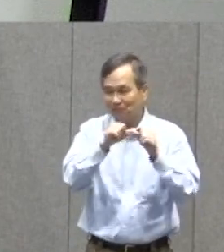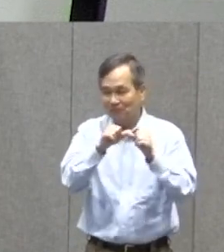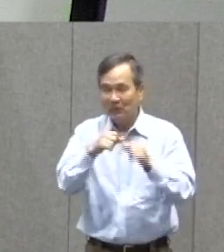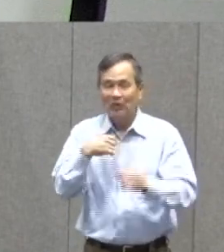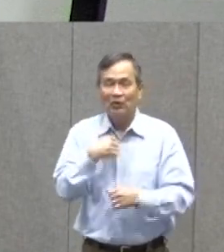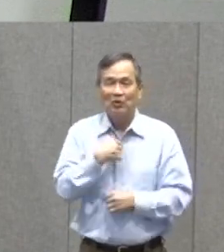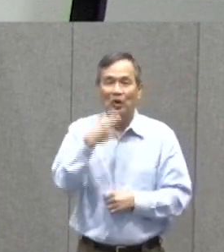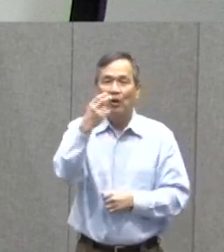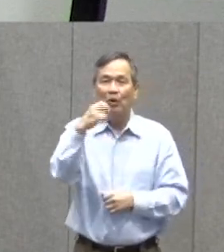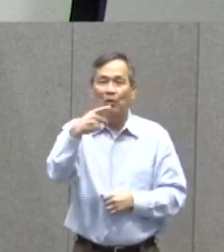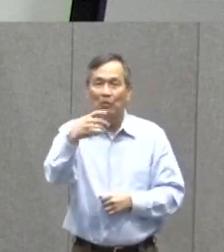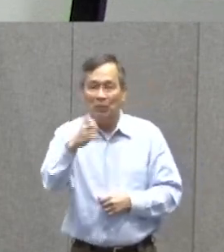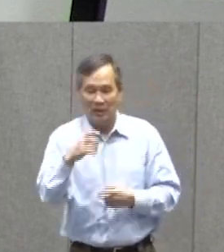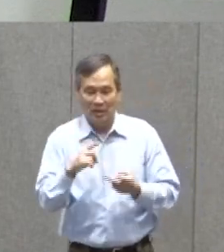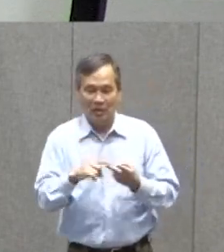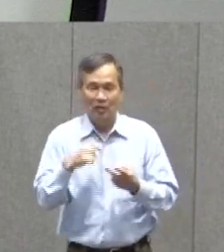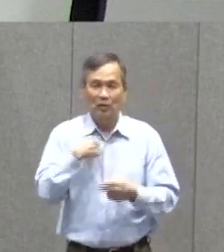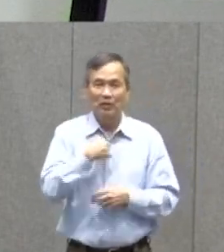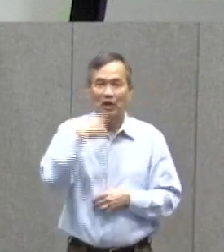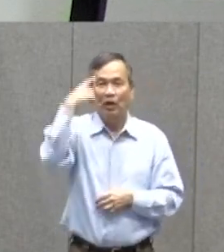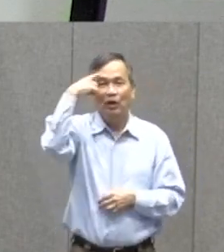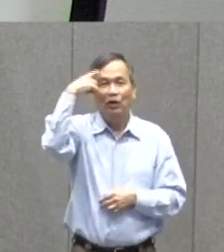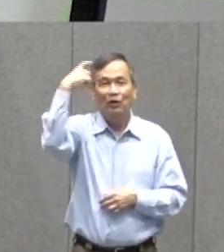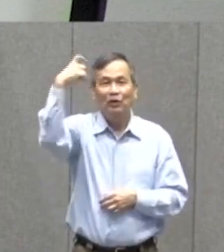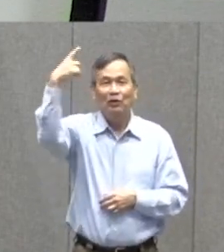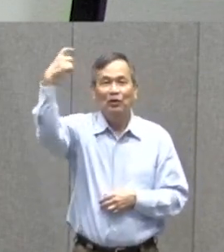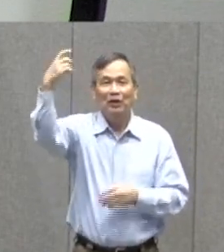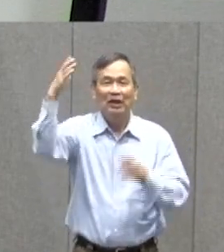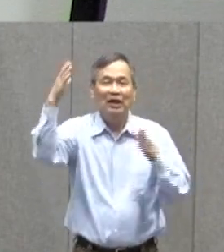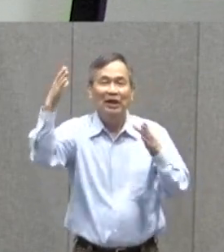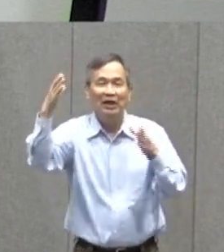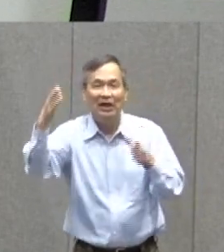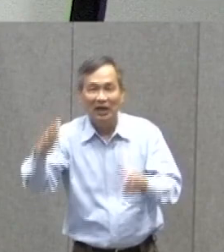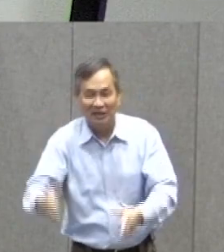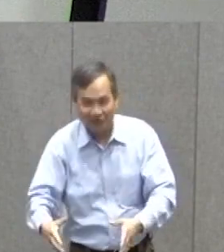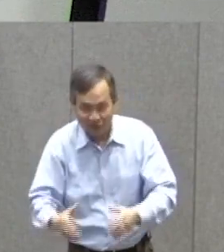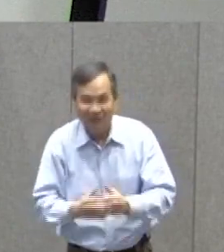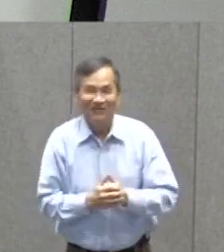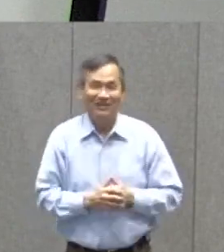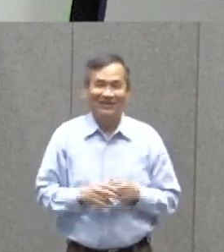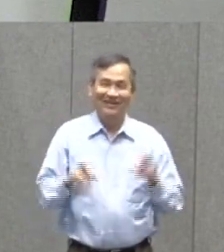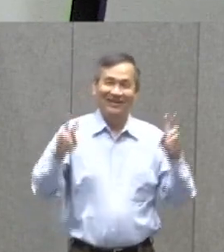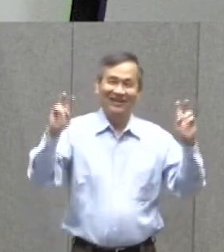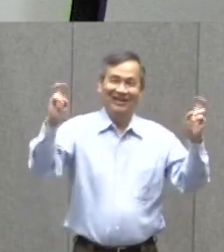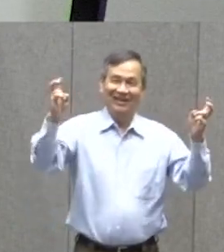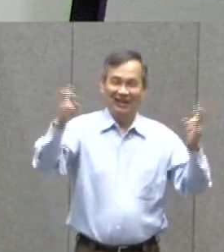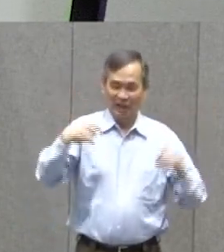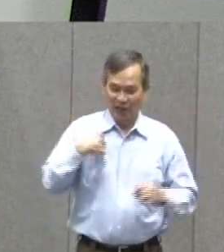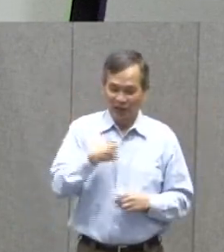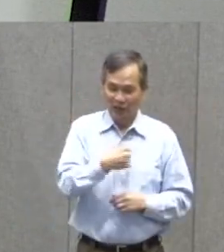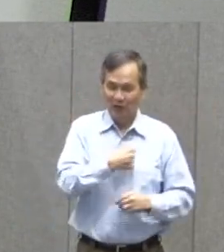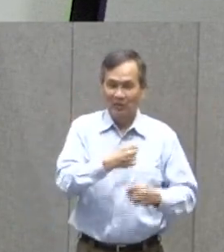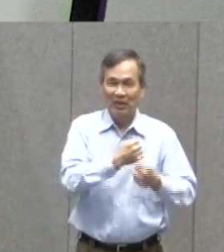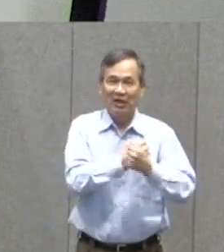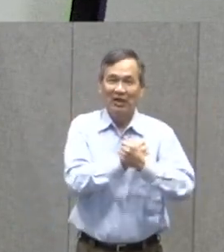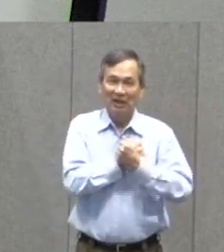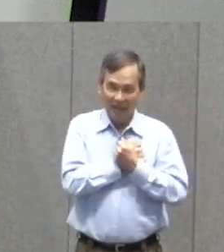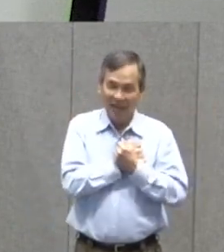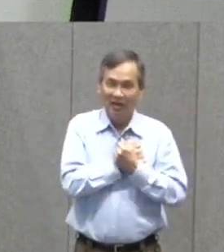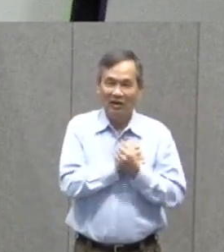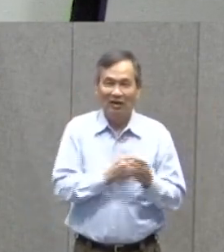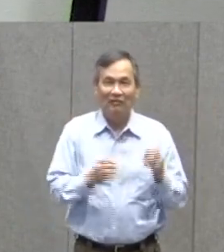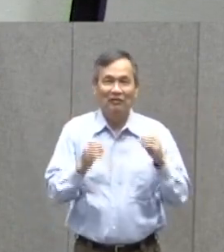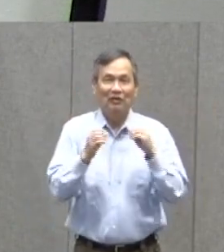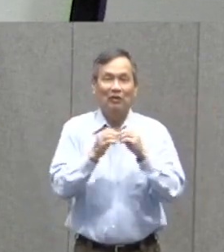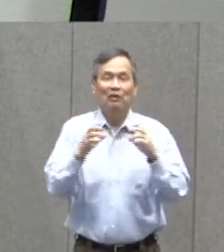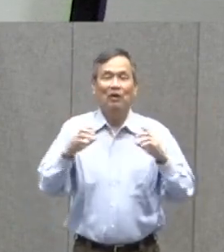hope. We are dreamers, soñadores of the world. We are love, amor,